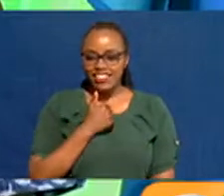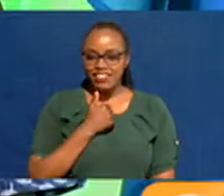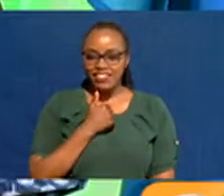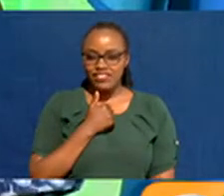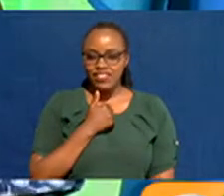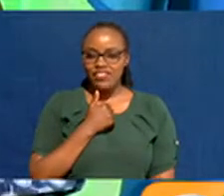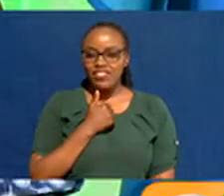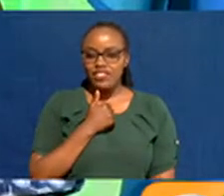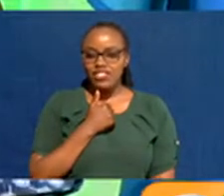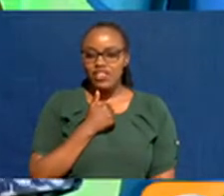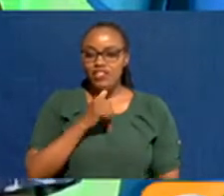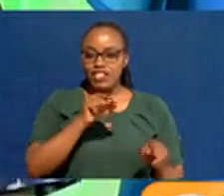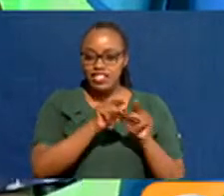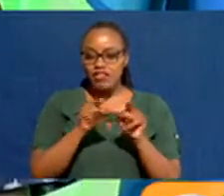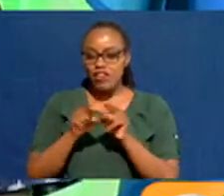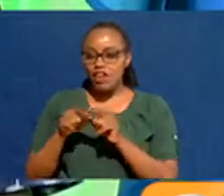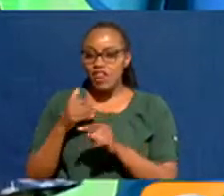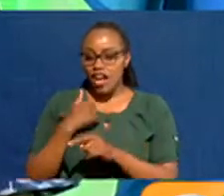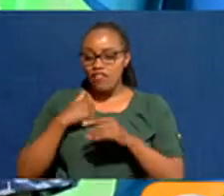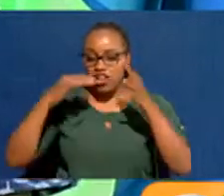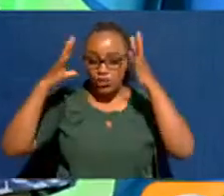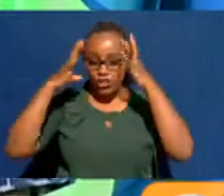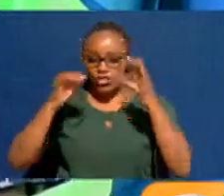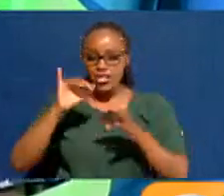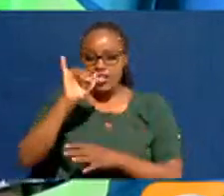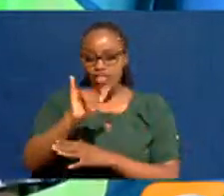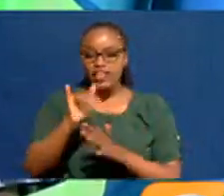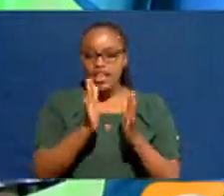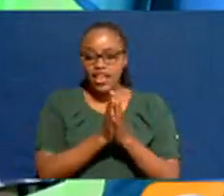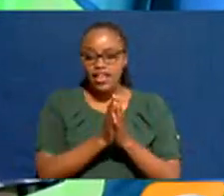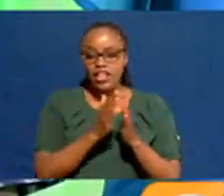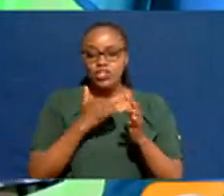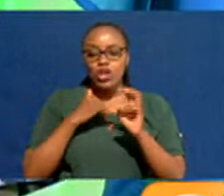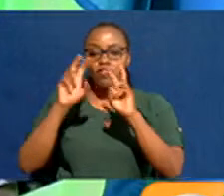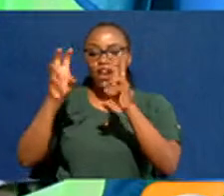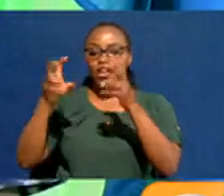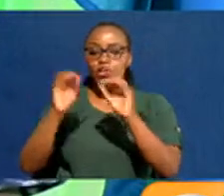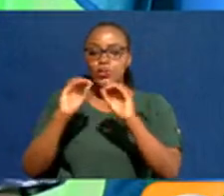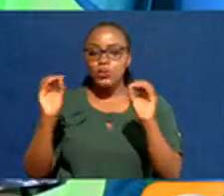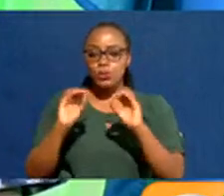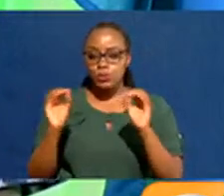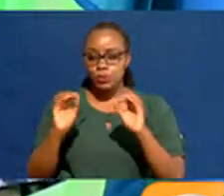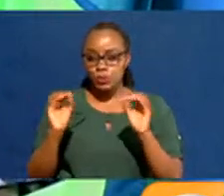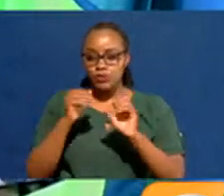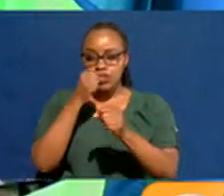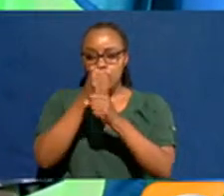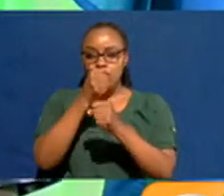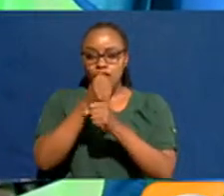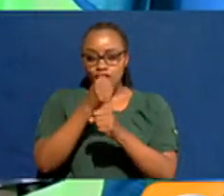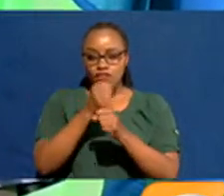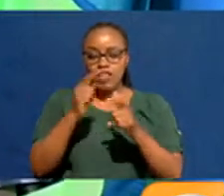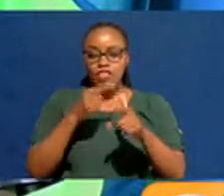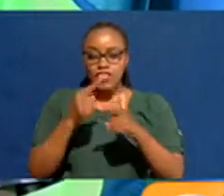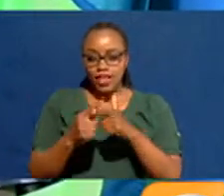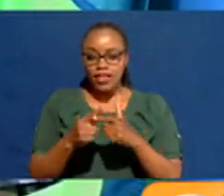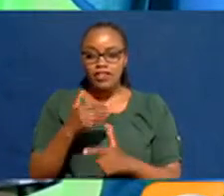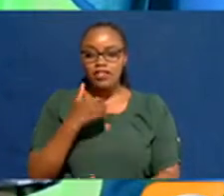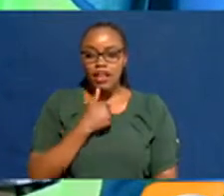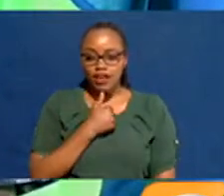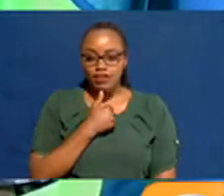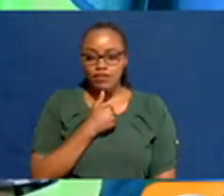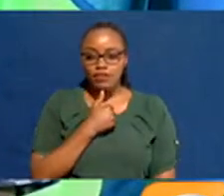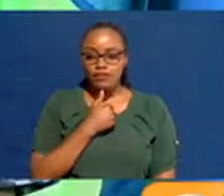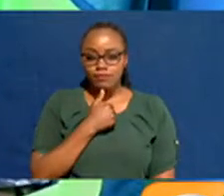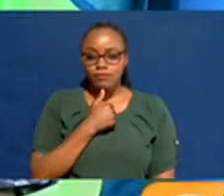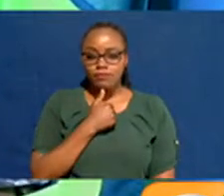have started being addressed. You decide what to do. You may have a matter with somebody, and you may decide just to talk to that person and not